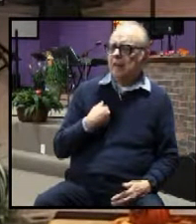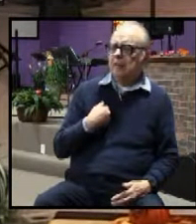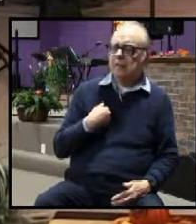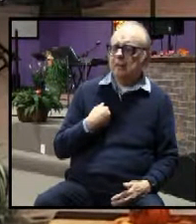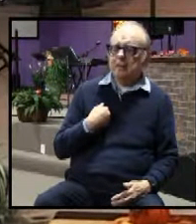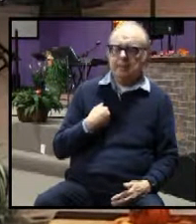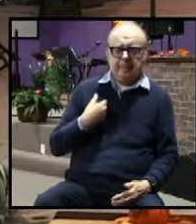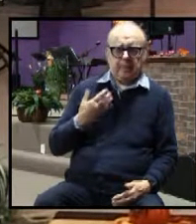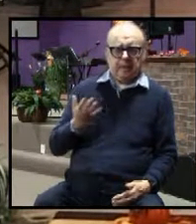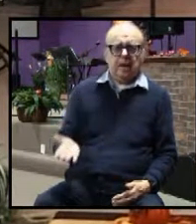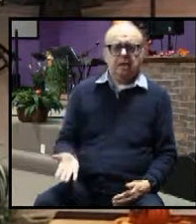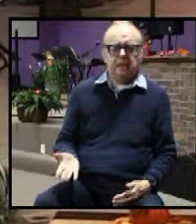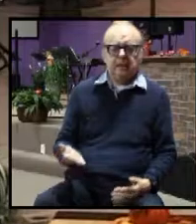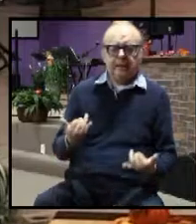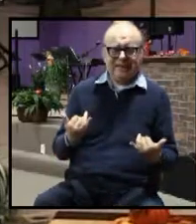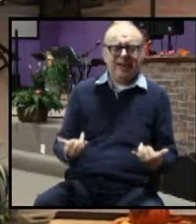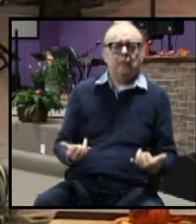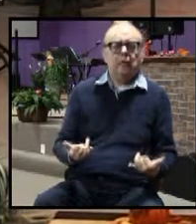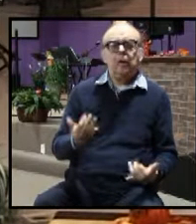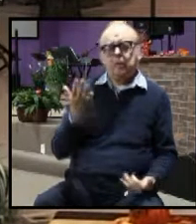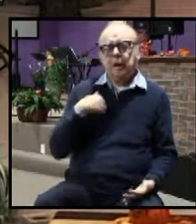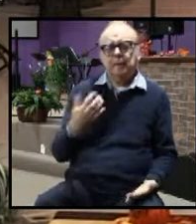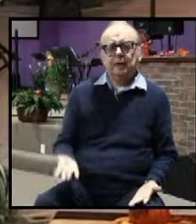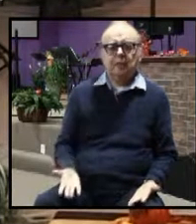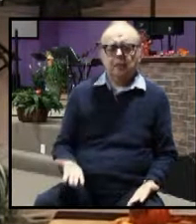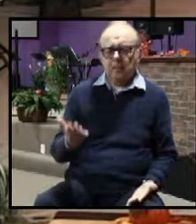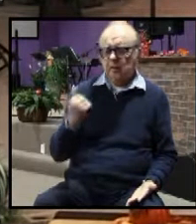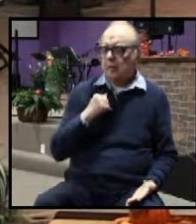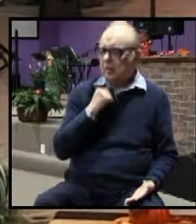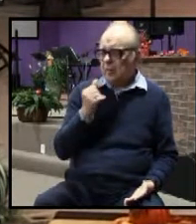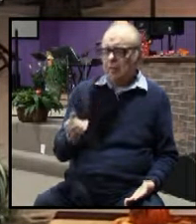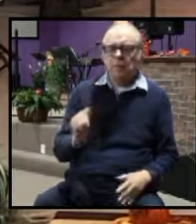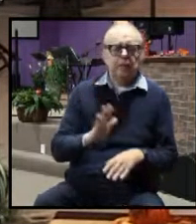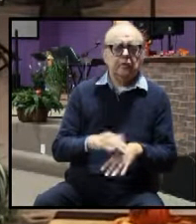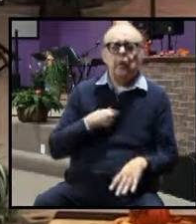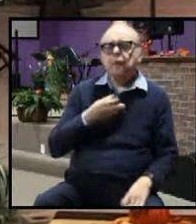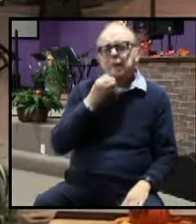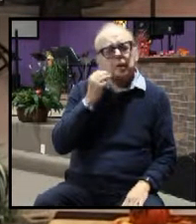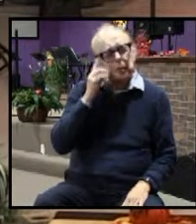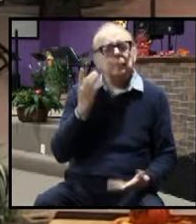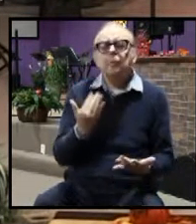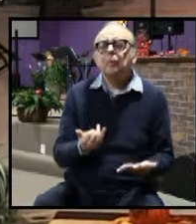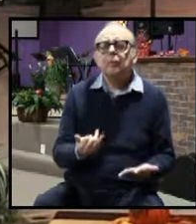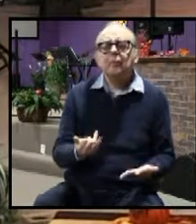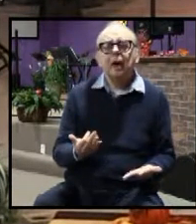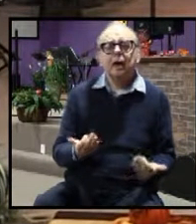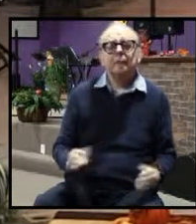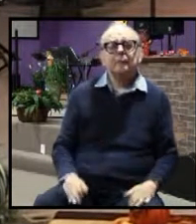I here right now? Why haven't you already called me home?